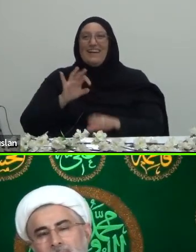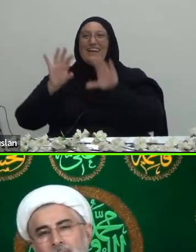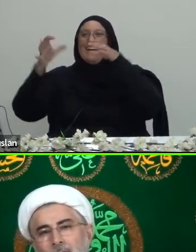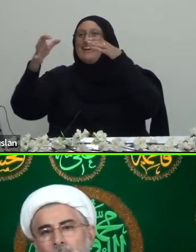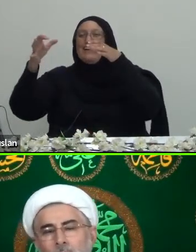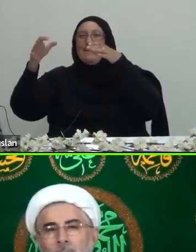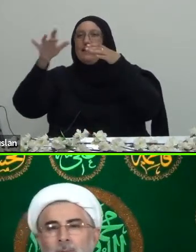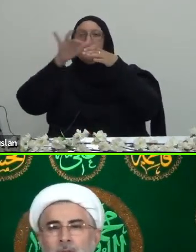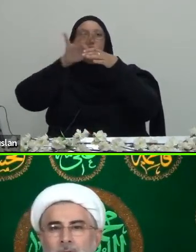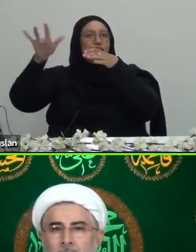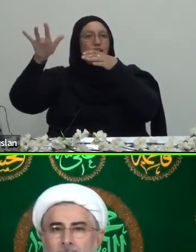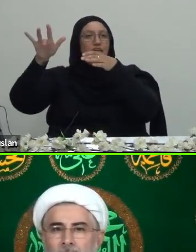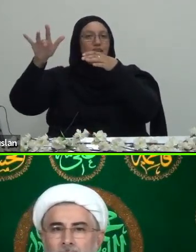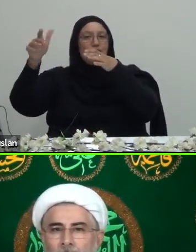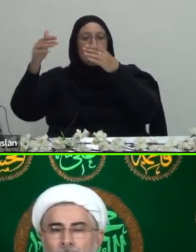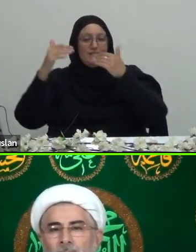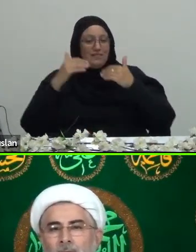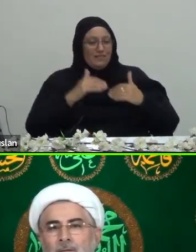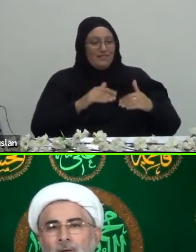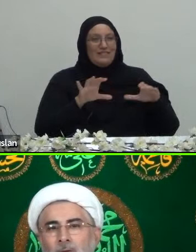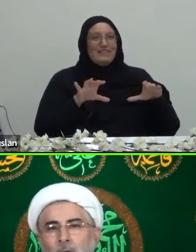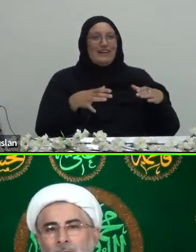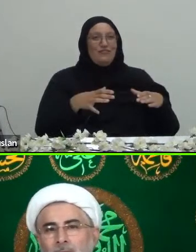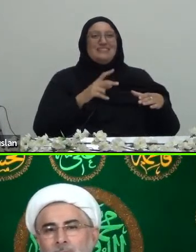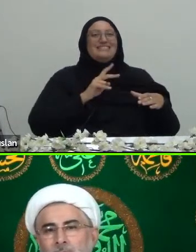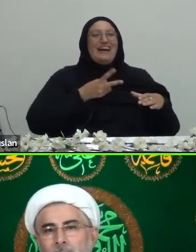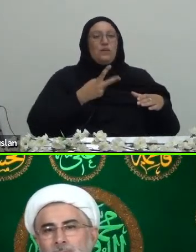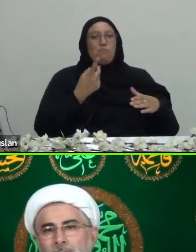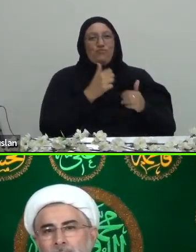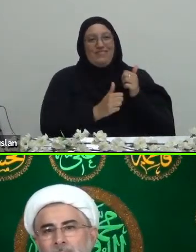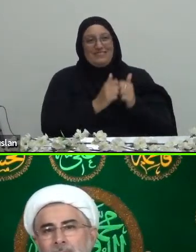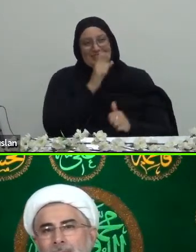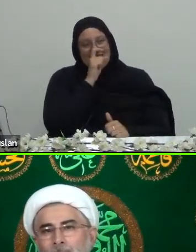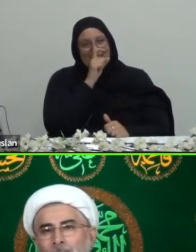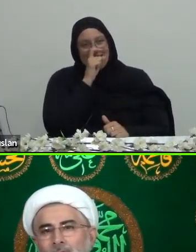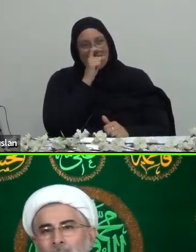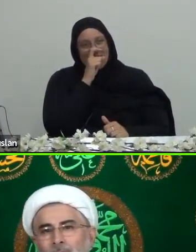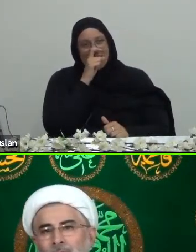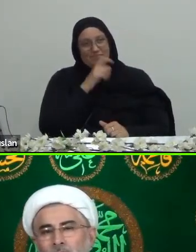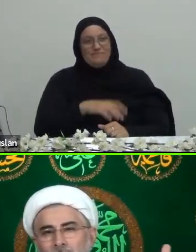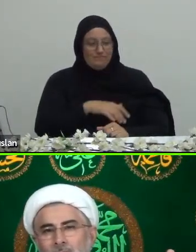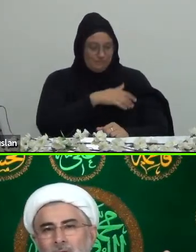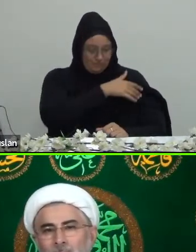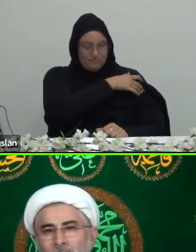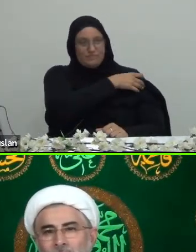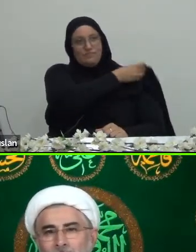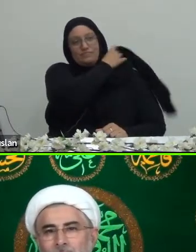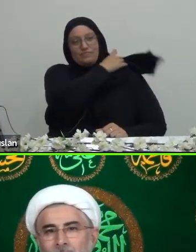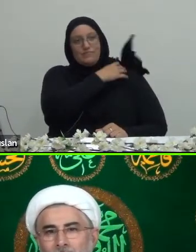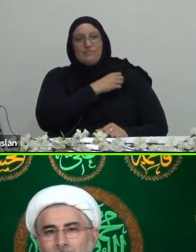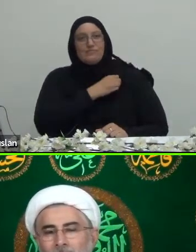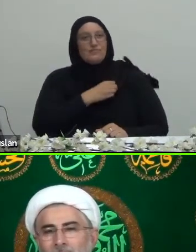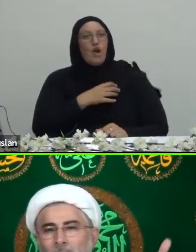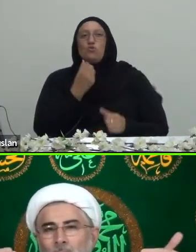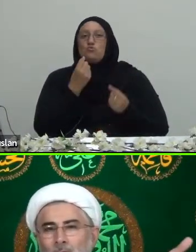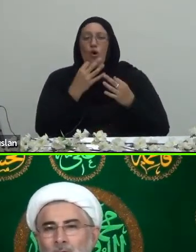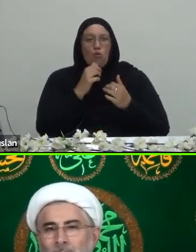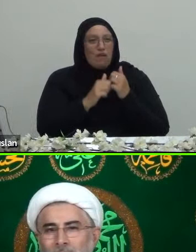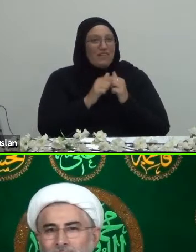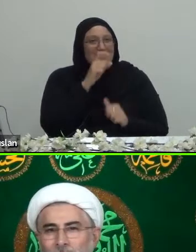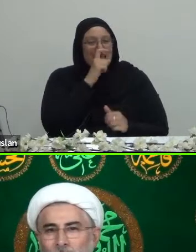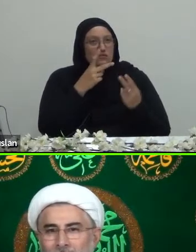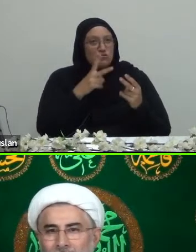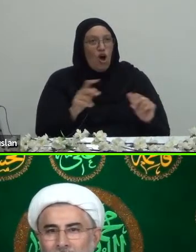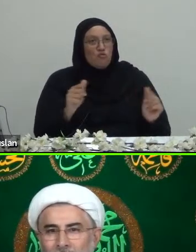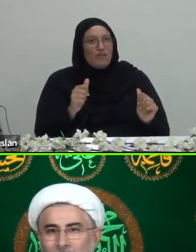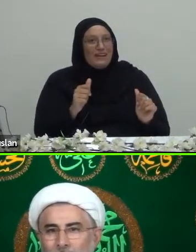The second category will be my siblings. If I don't have any sibling, but the children of my siblings are alive, it goes to